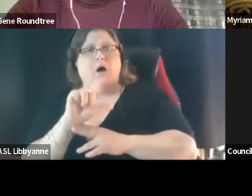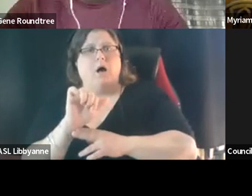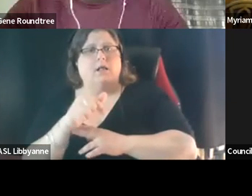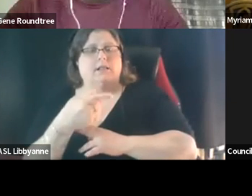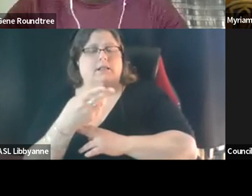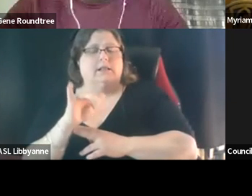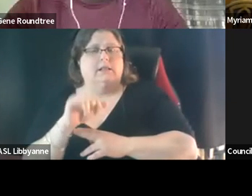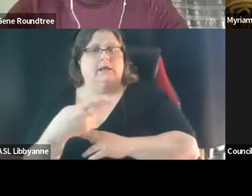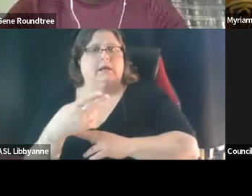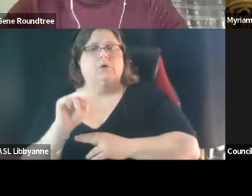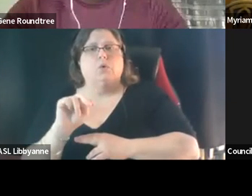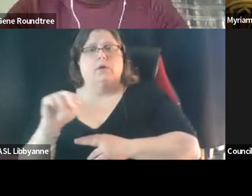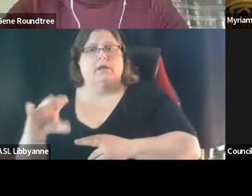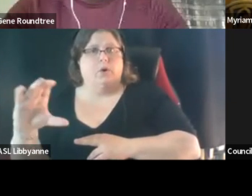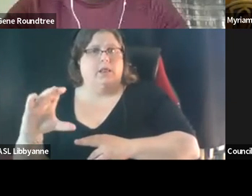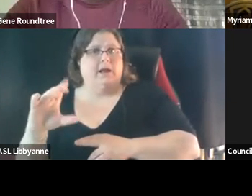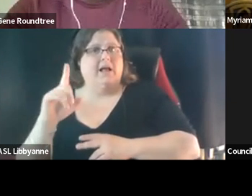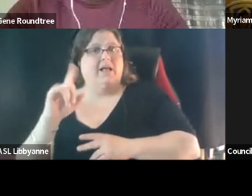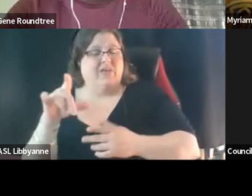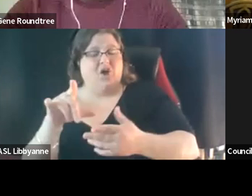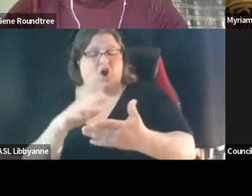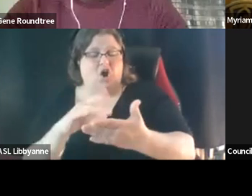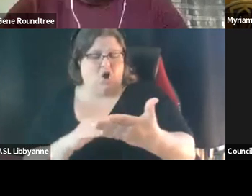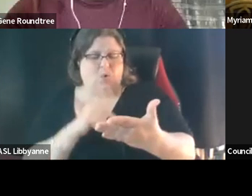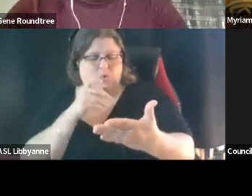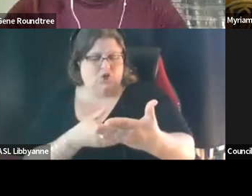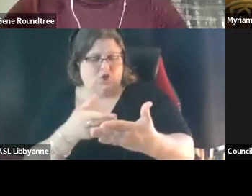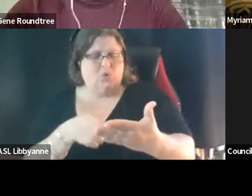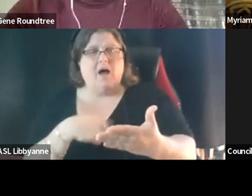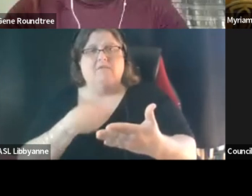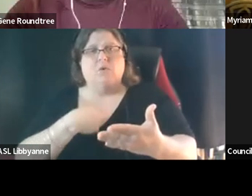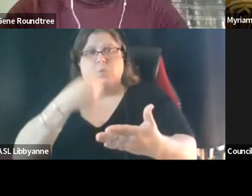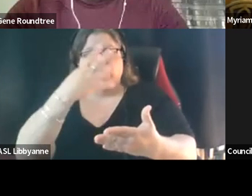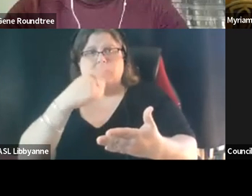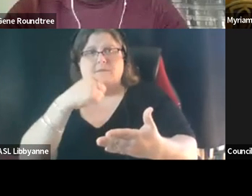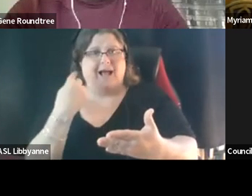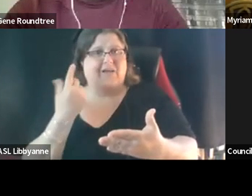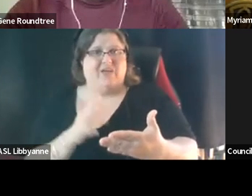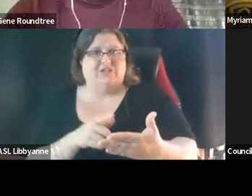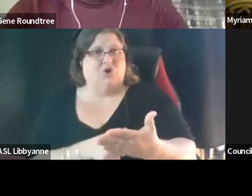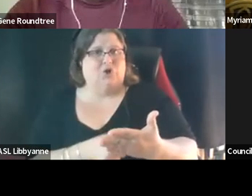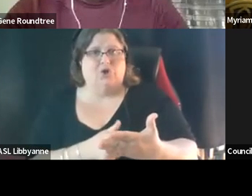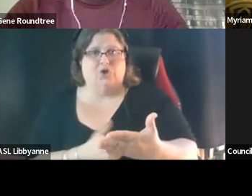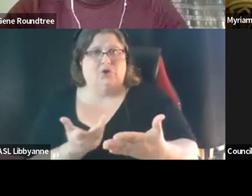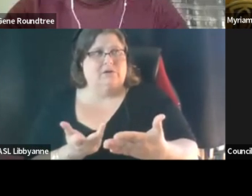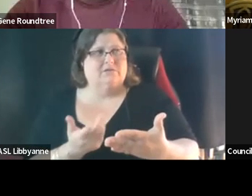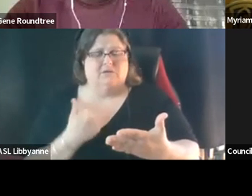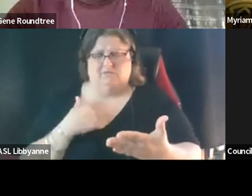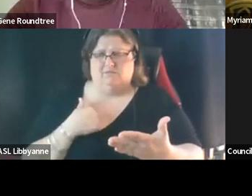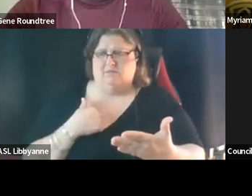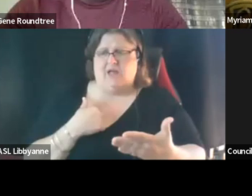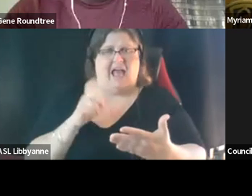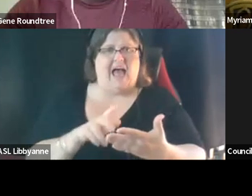census included only Black and white racial categories. Growing up there, survival meant